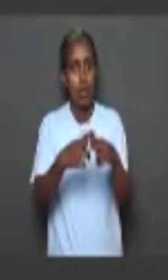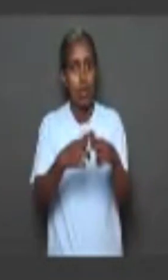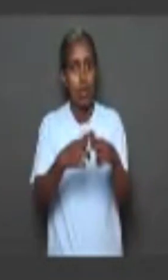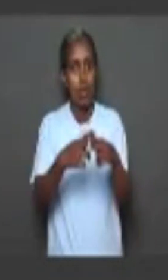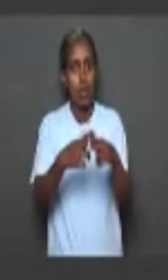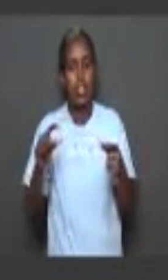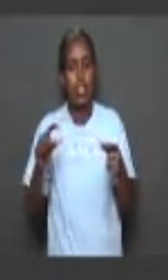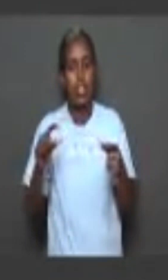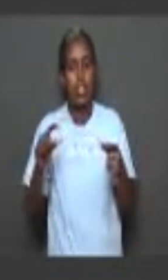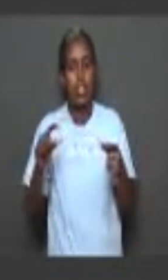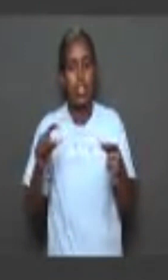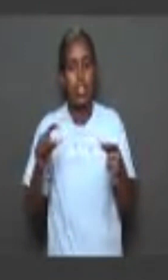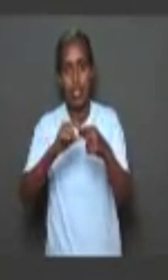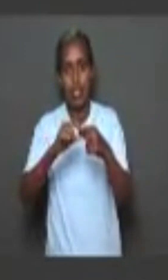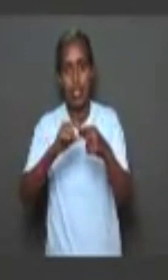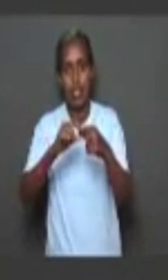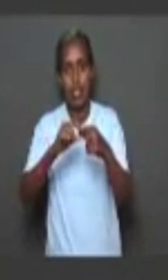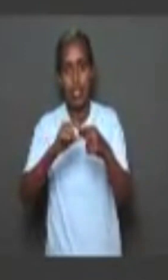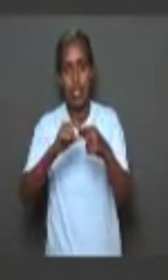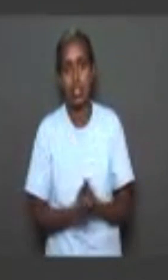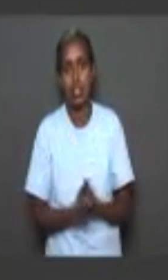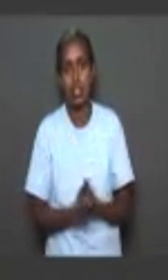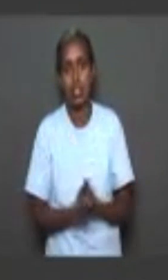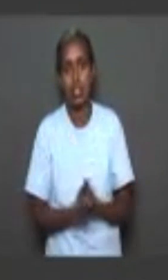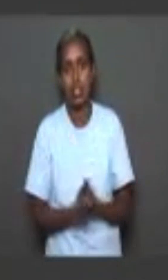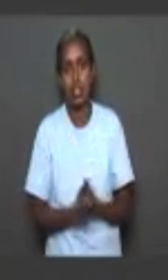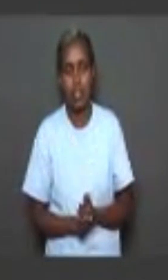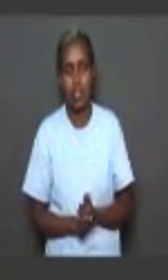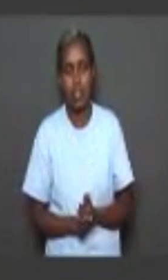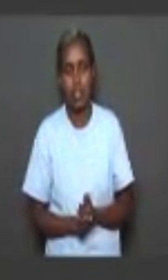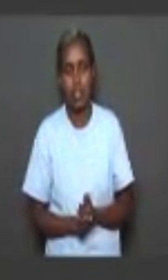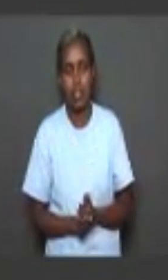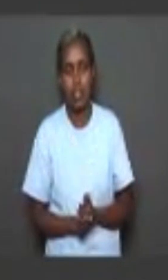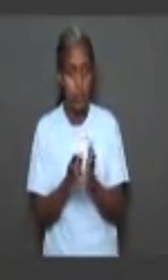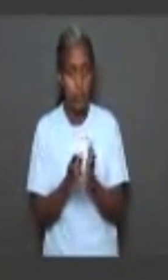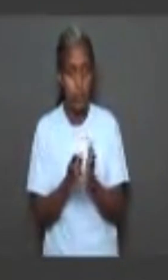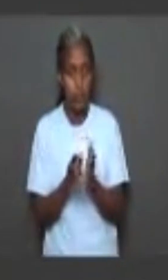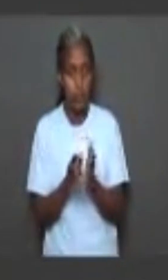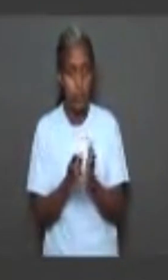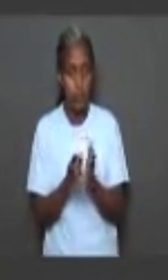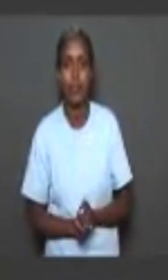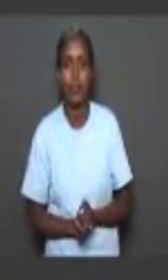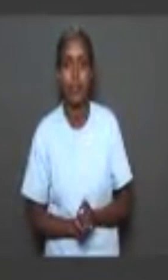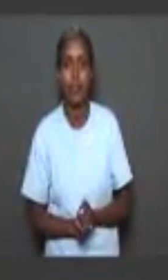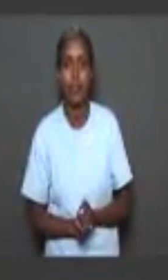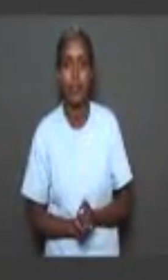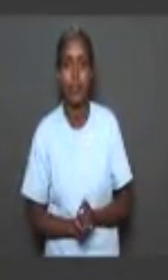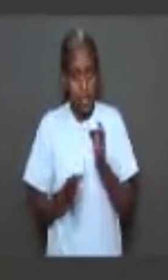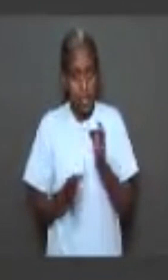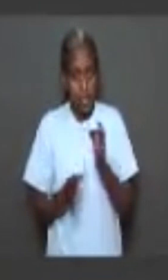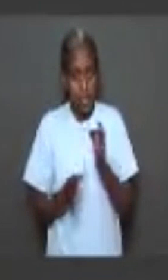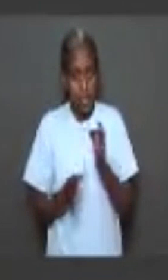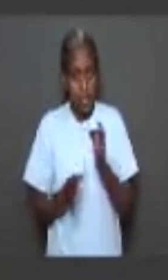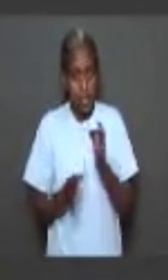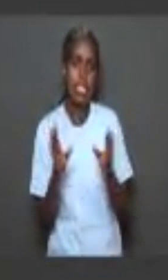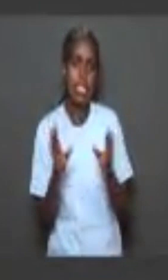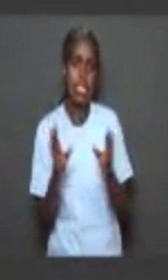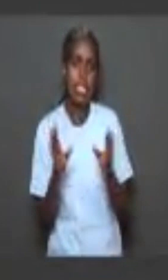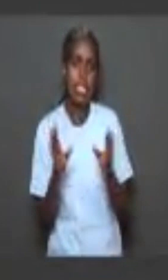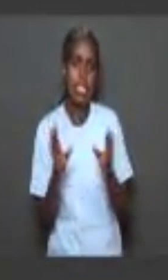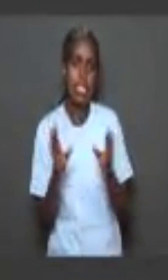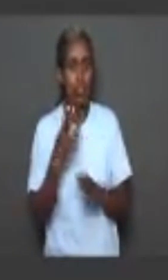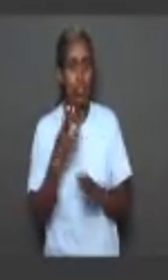set. For example, if B is the set of